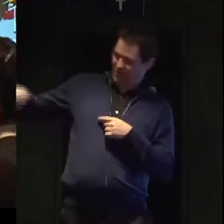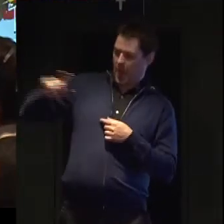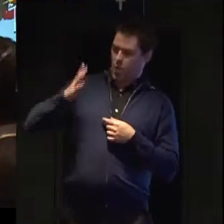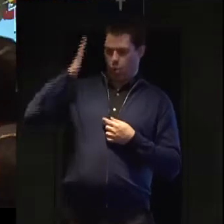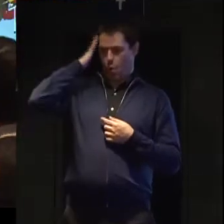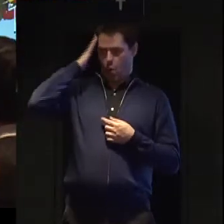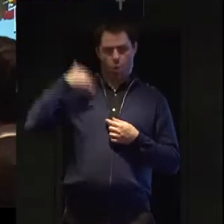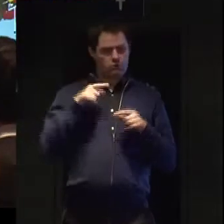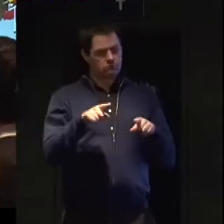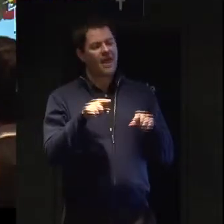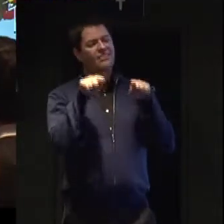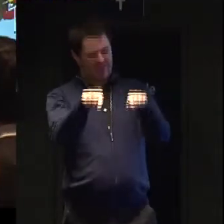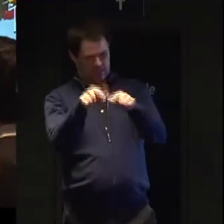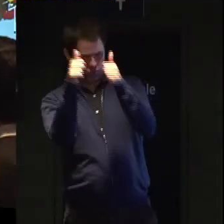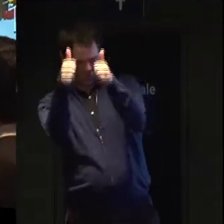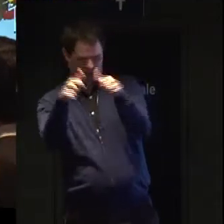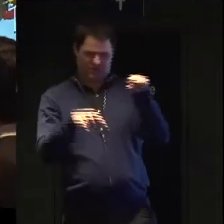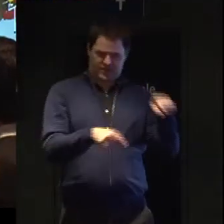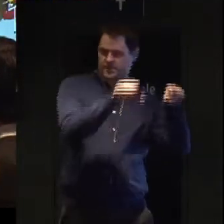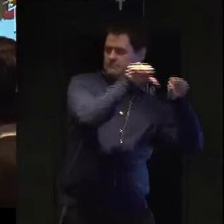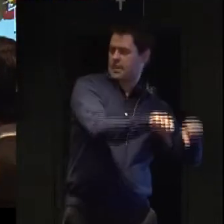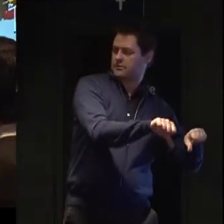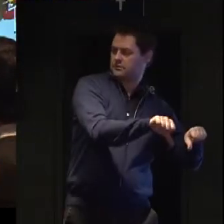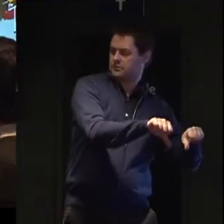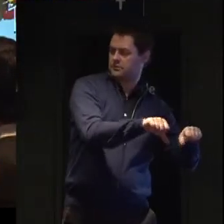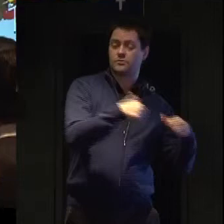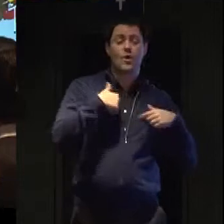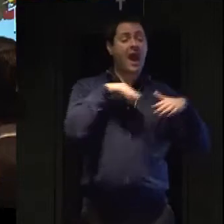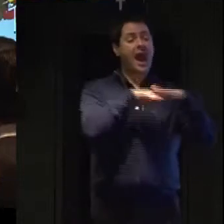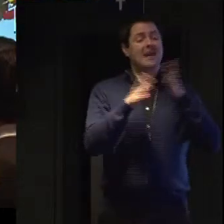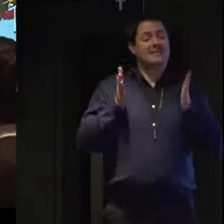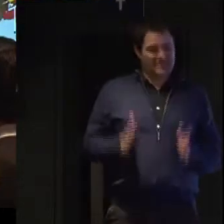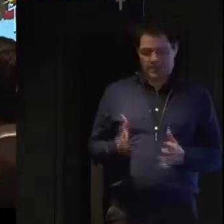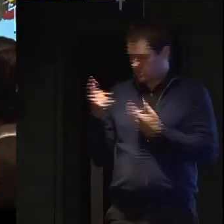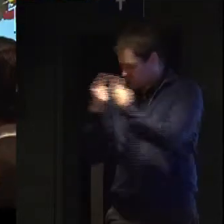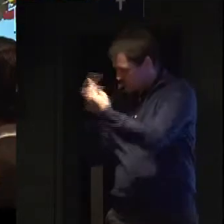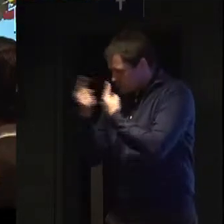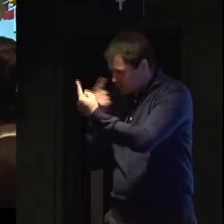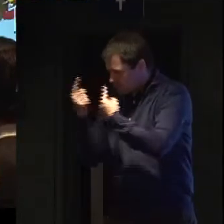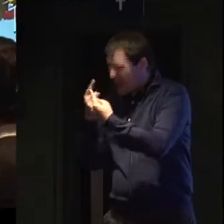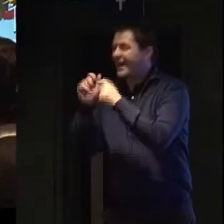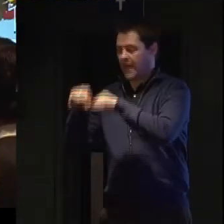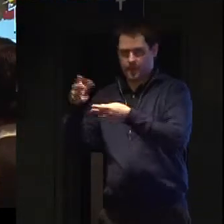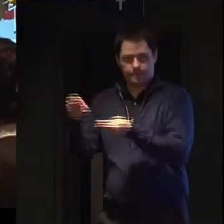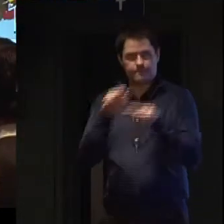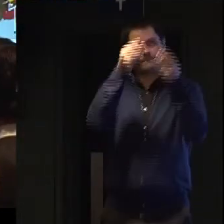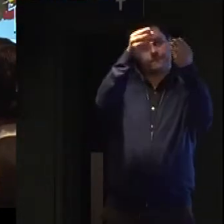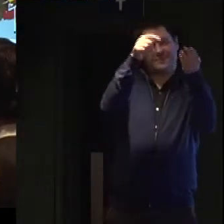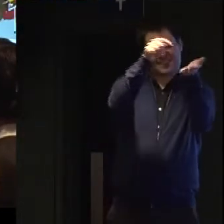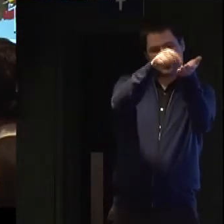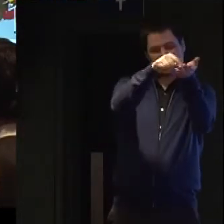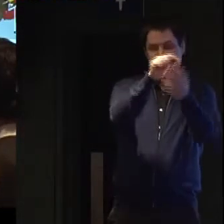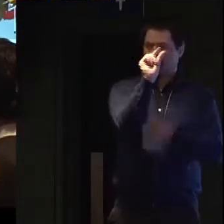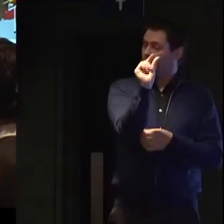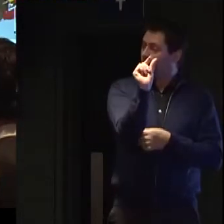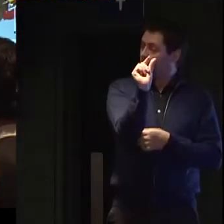having a good, strong relationship with fans that they can understand what the issues are. And that sometimes the smallest of changes can take place at a club that